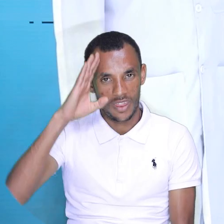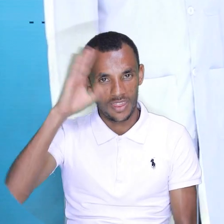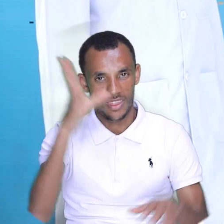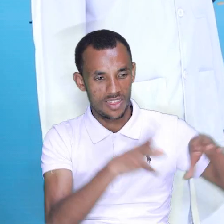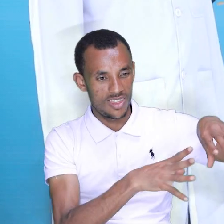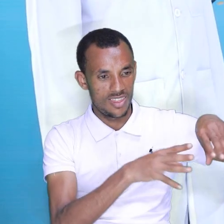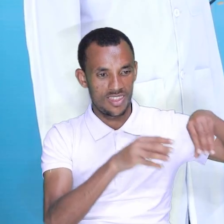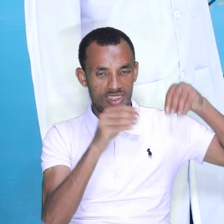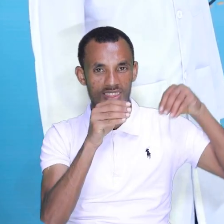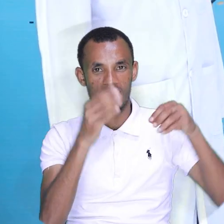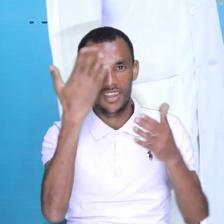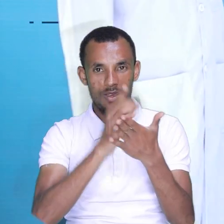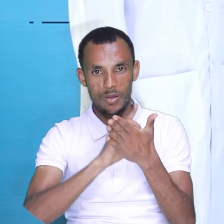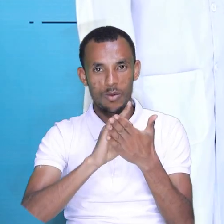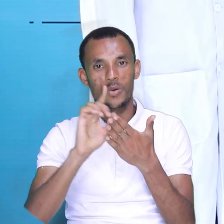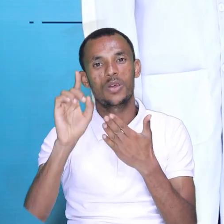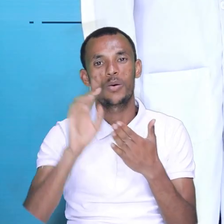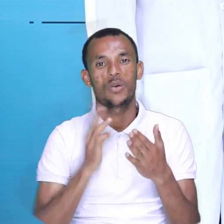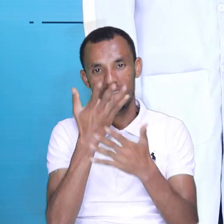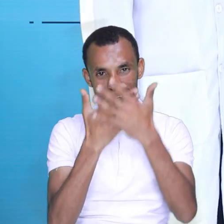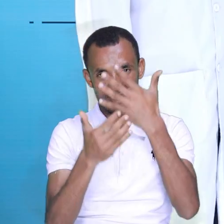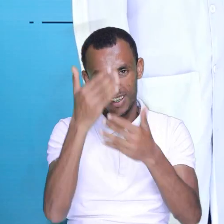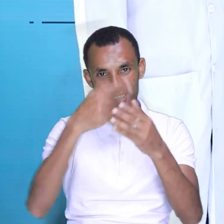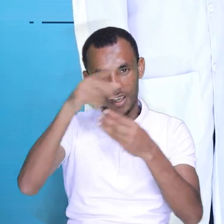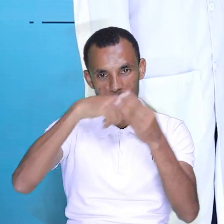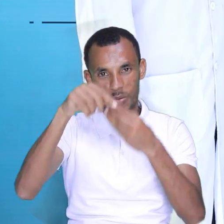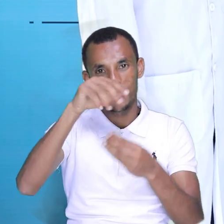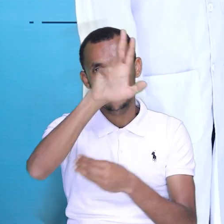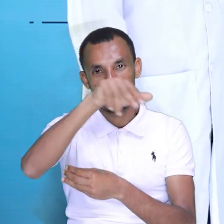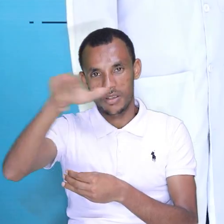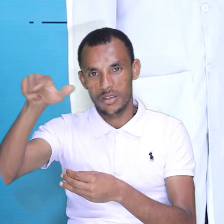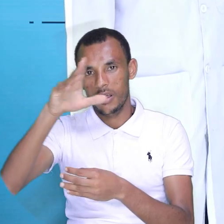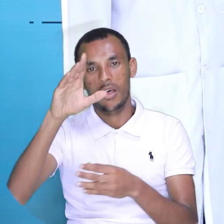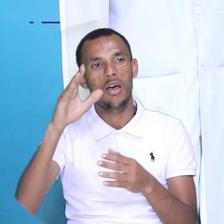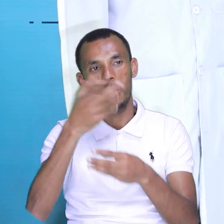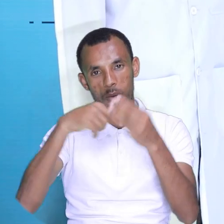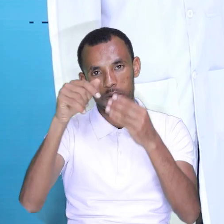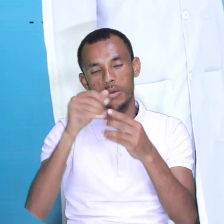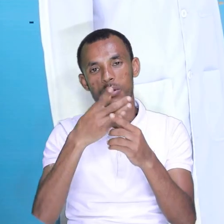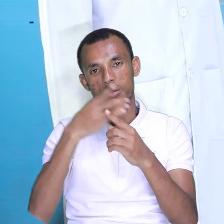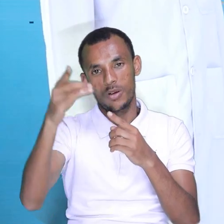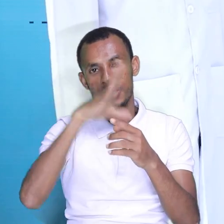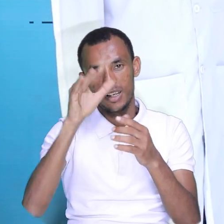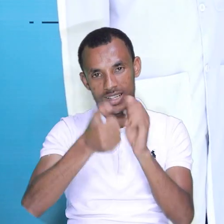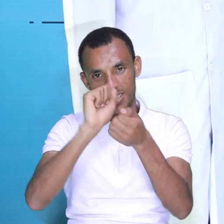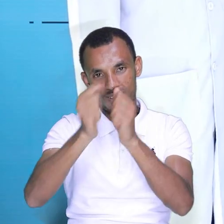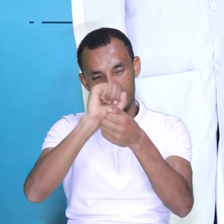Hello students. Last week we have tried to discuss on statistics about measures of location and measures of